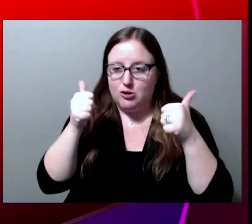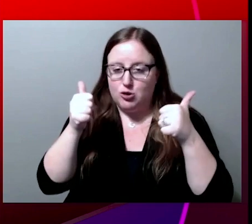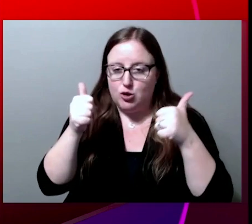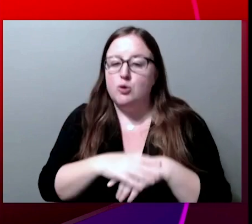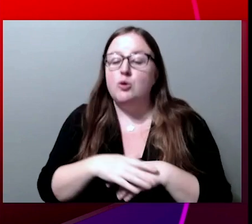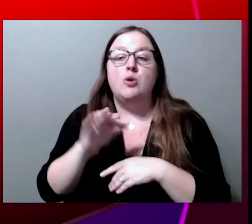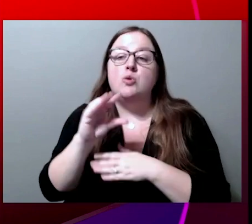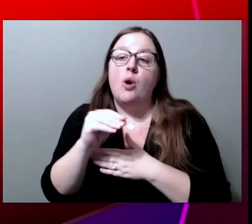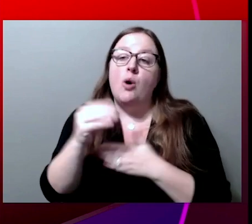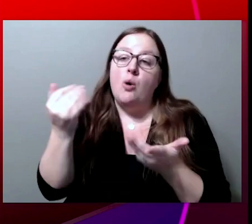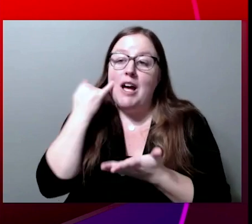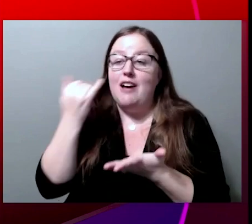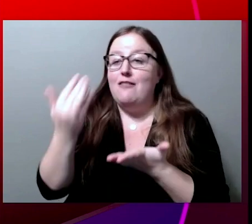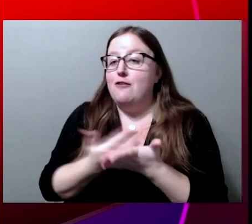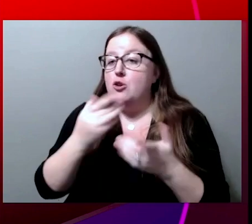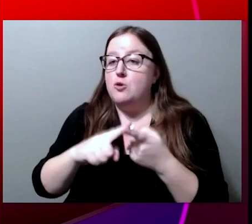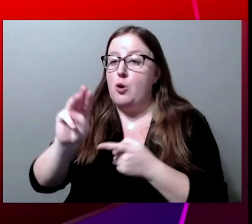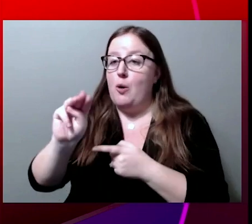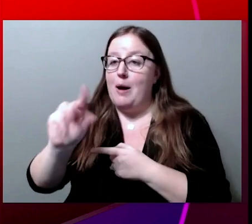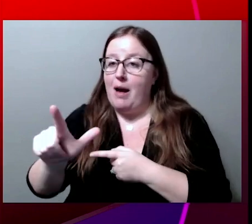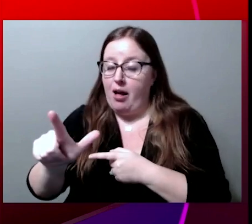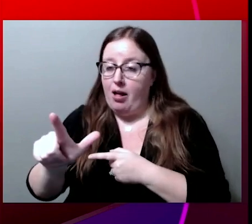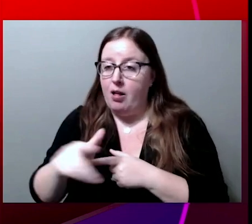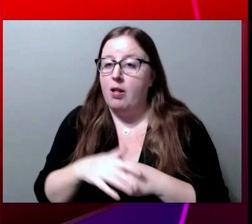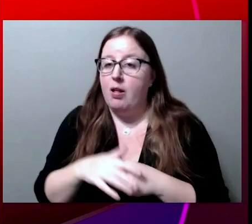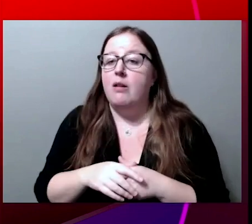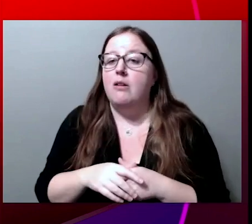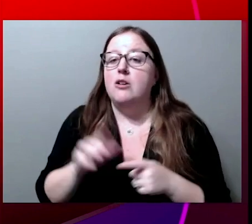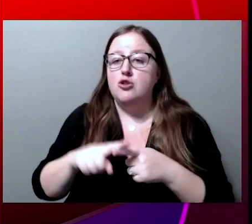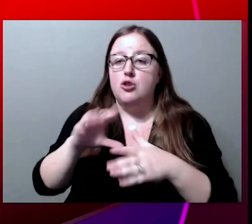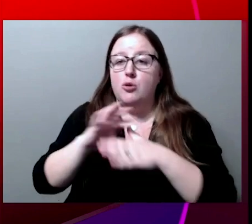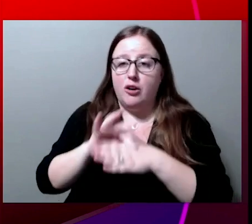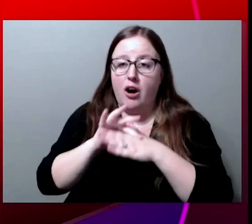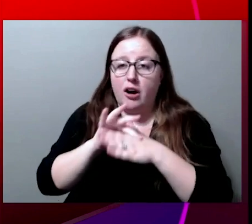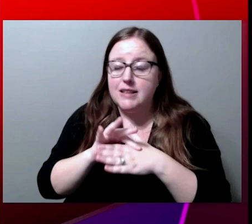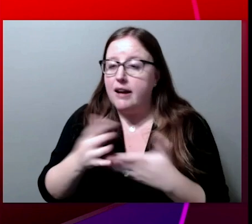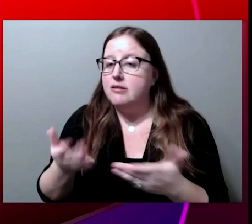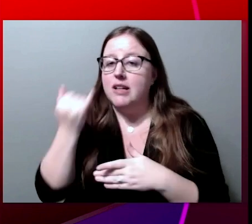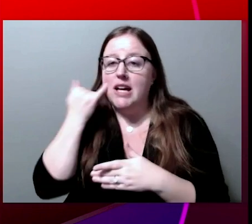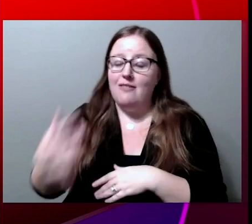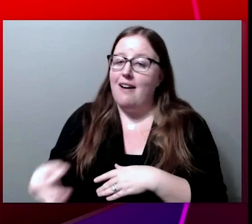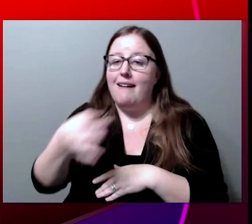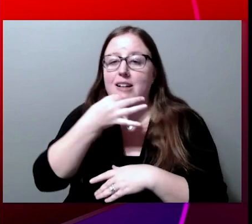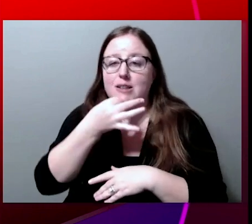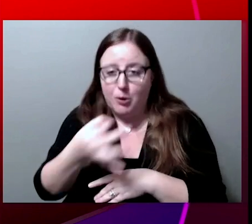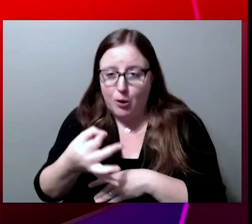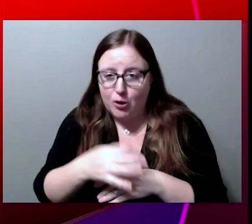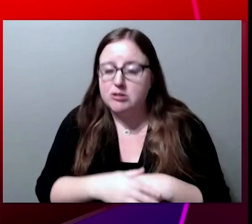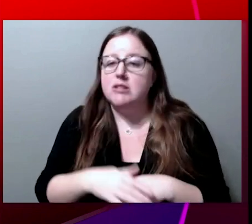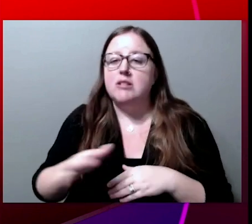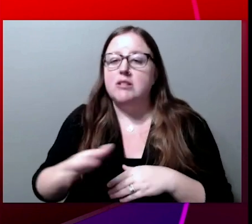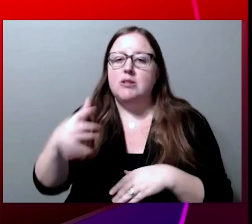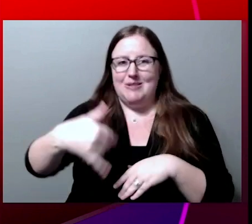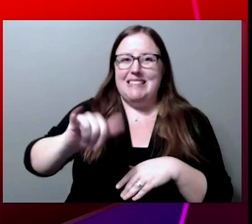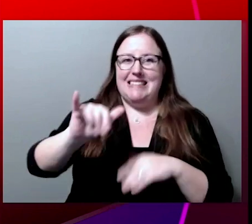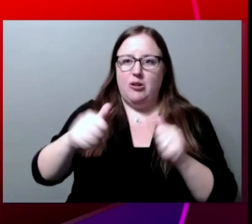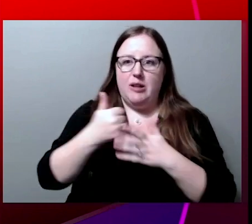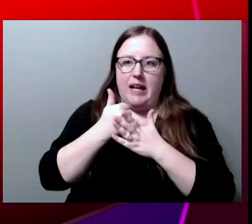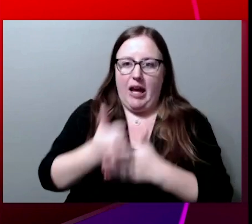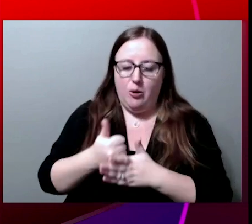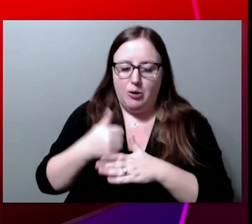are new to ML, there are tons of contents. Even if you are experts, there are definitely things that will help you get